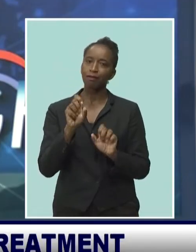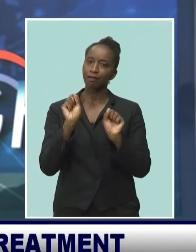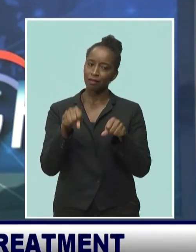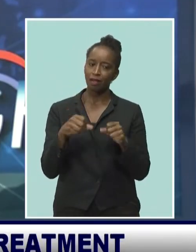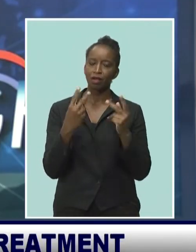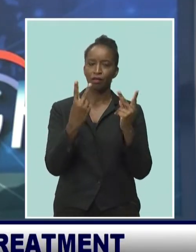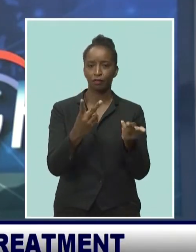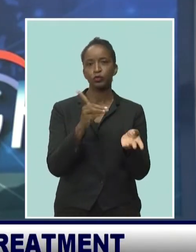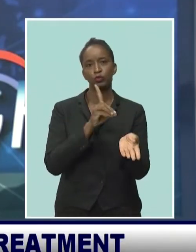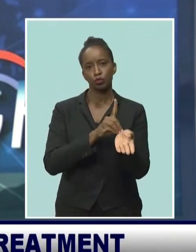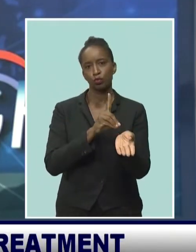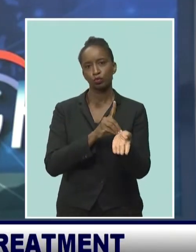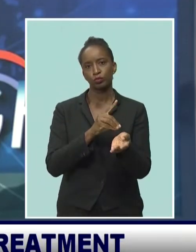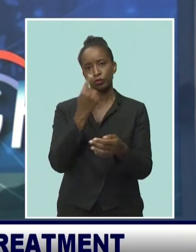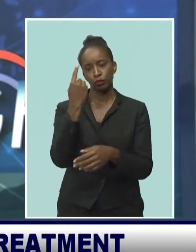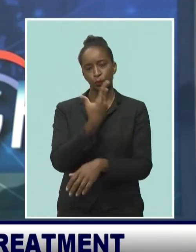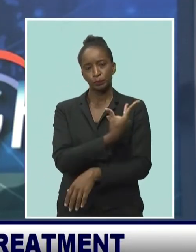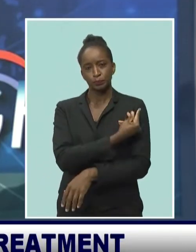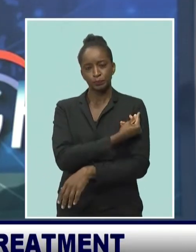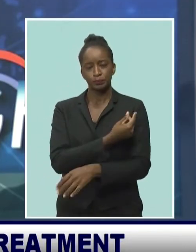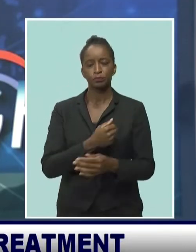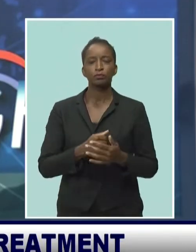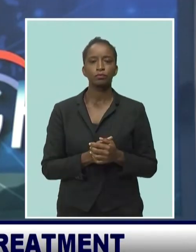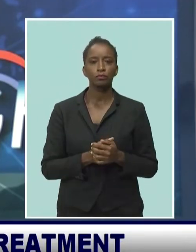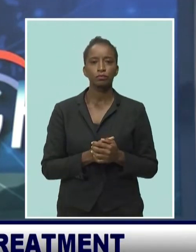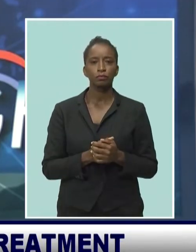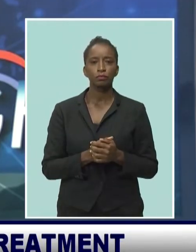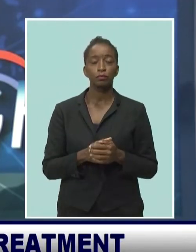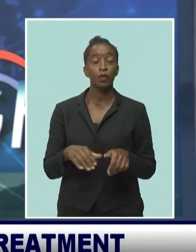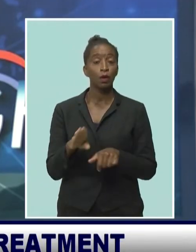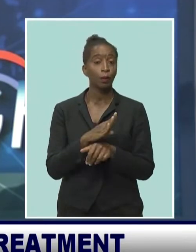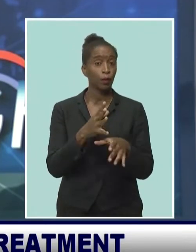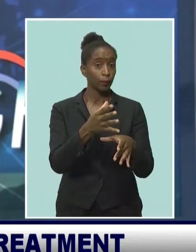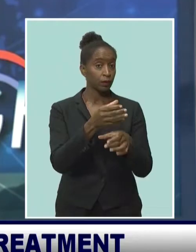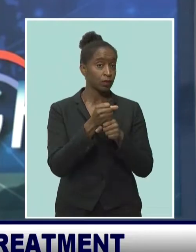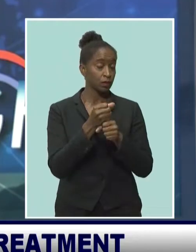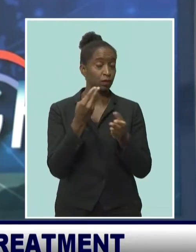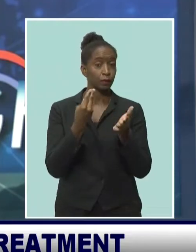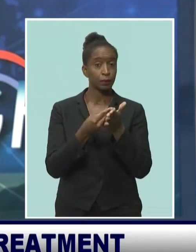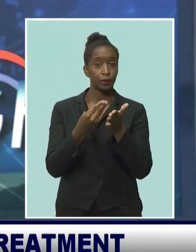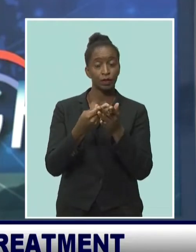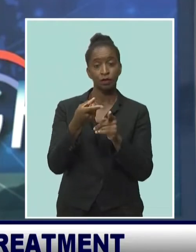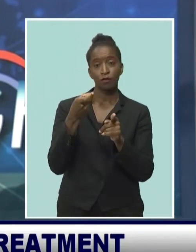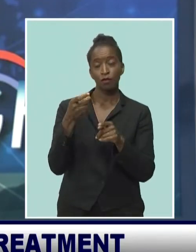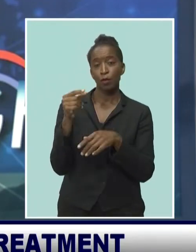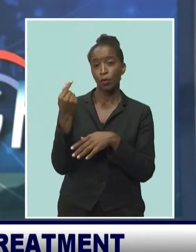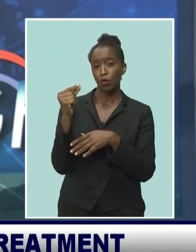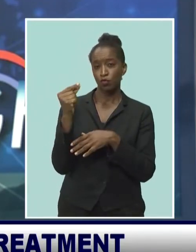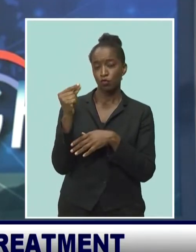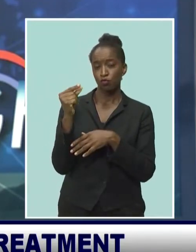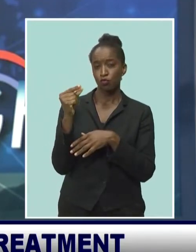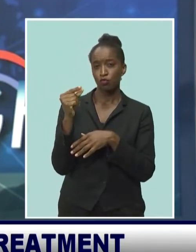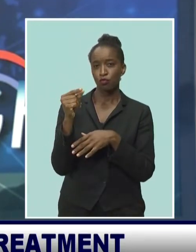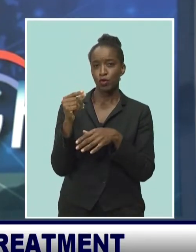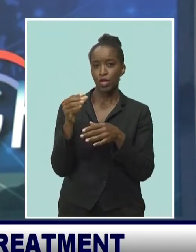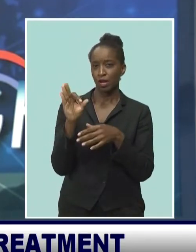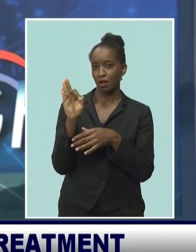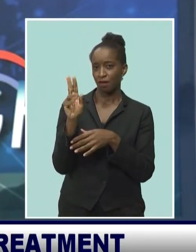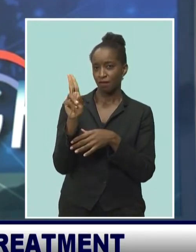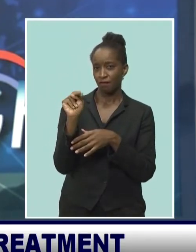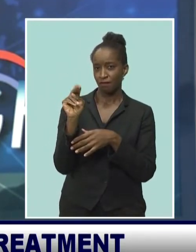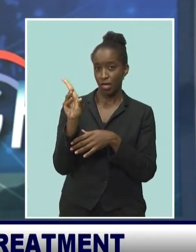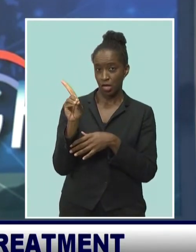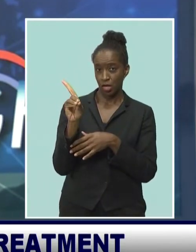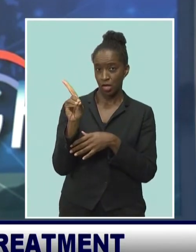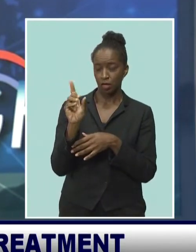Barbados has secured major funding from the Green Climate Fund for a tertiary upgrade of the Bridgetown sewage treatment plant, among other things.